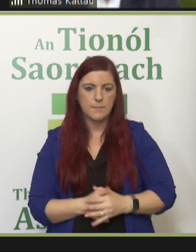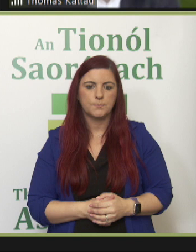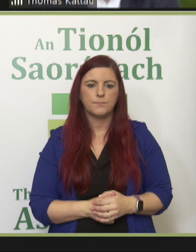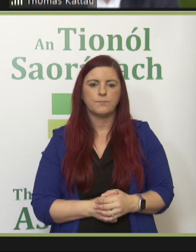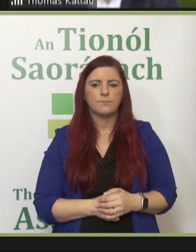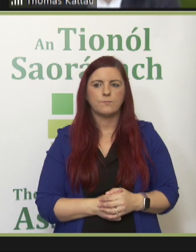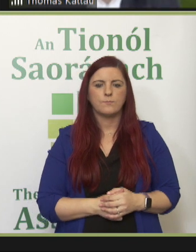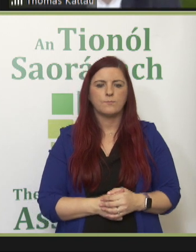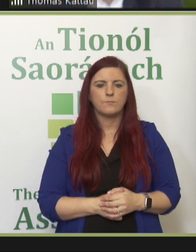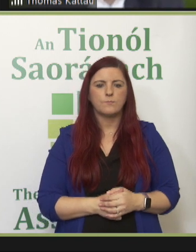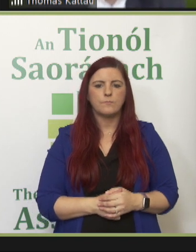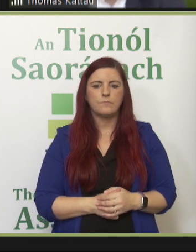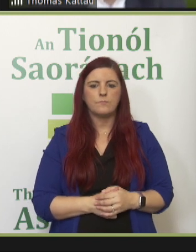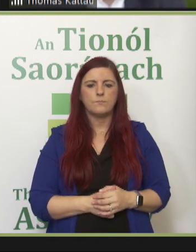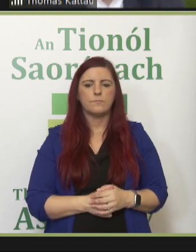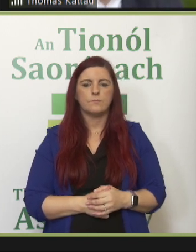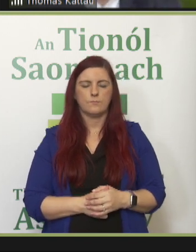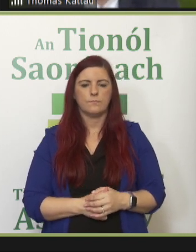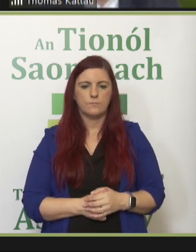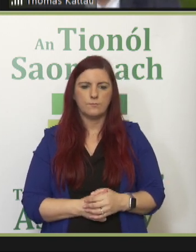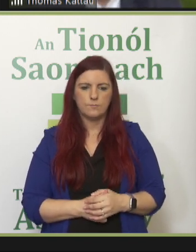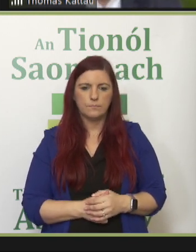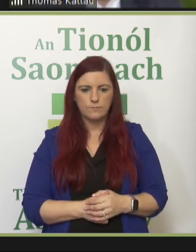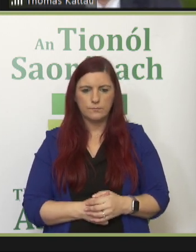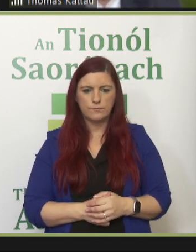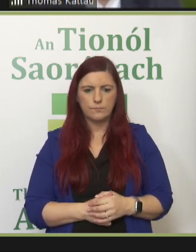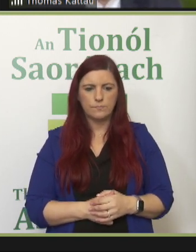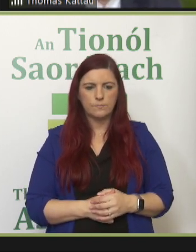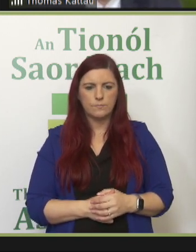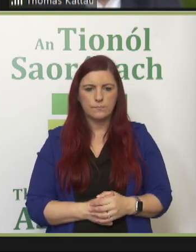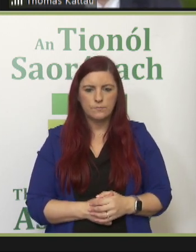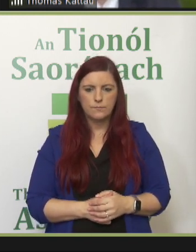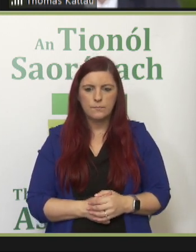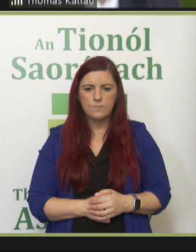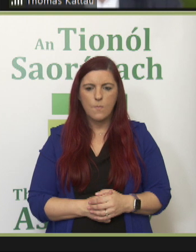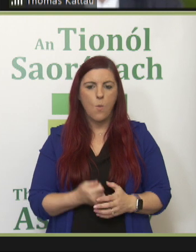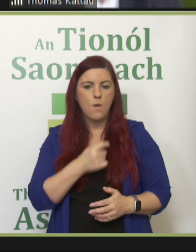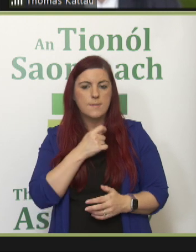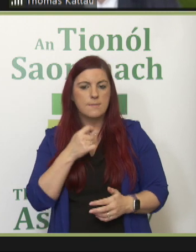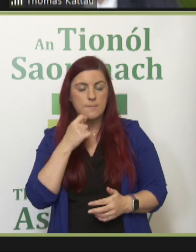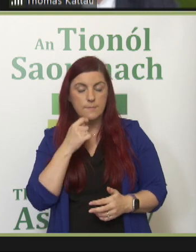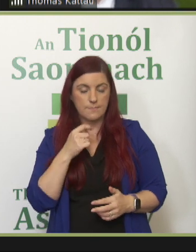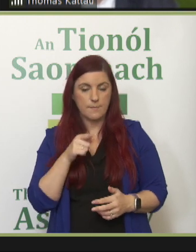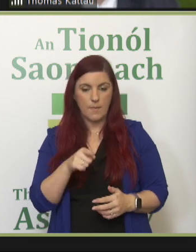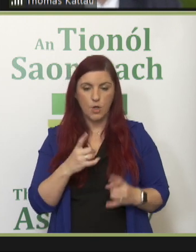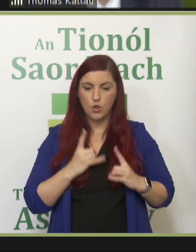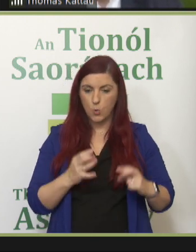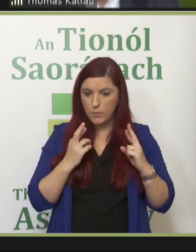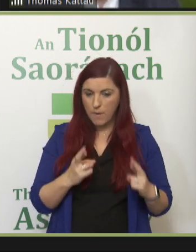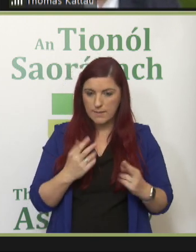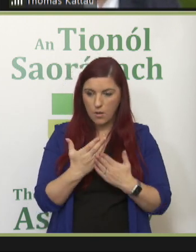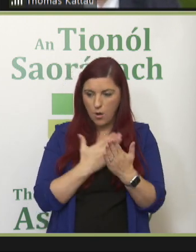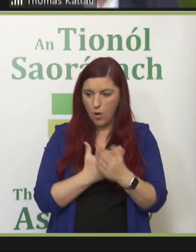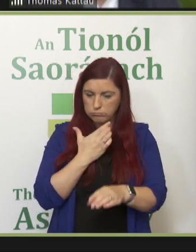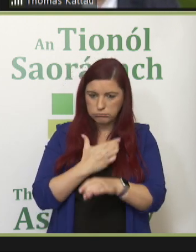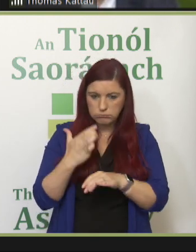Just on the margins, I would like to also say that constantly human rights law is evolving. While